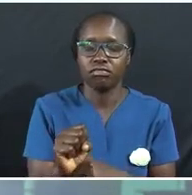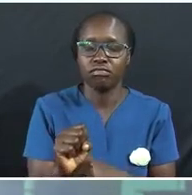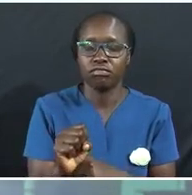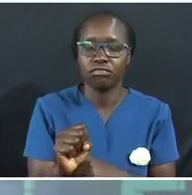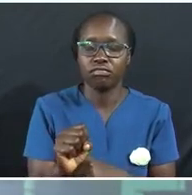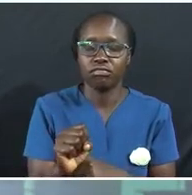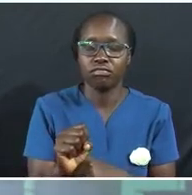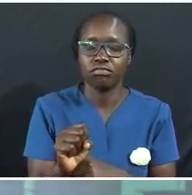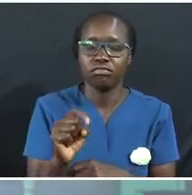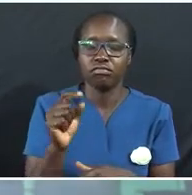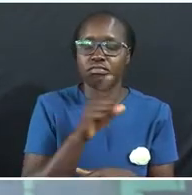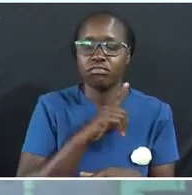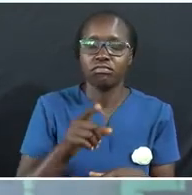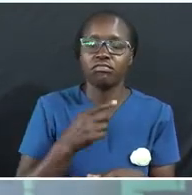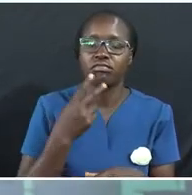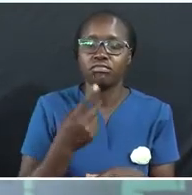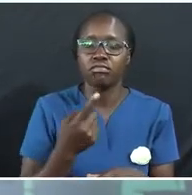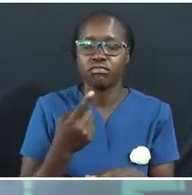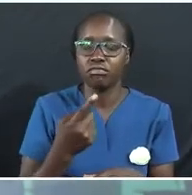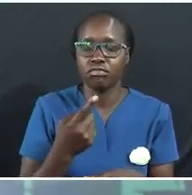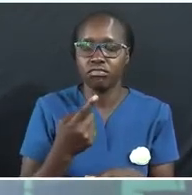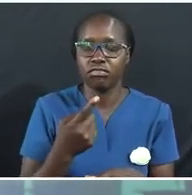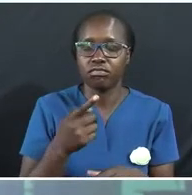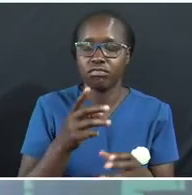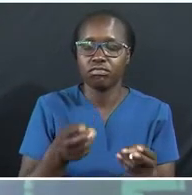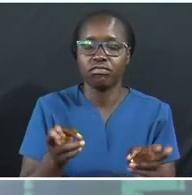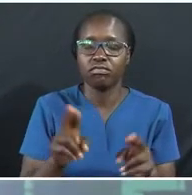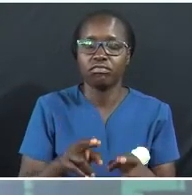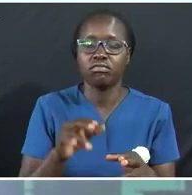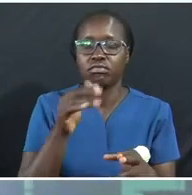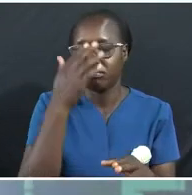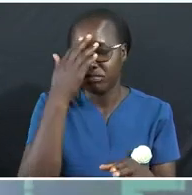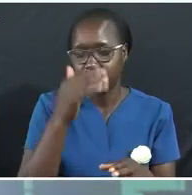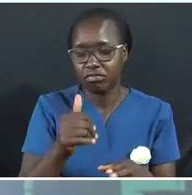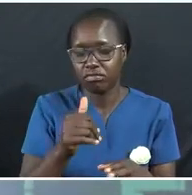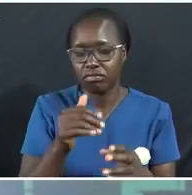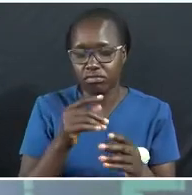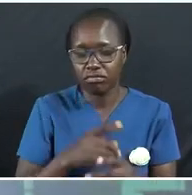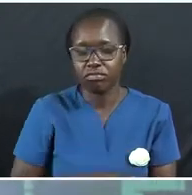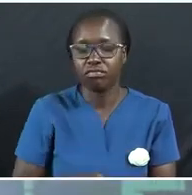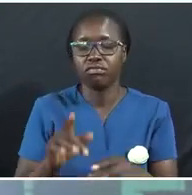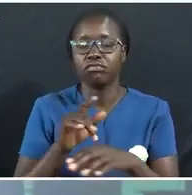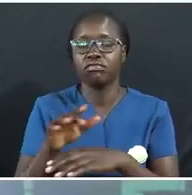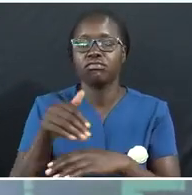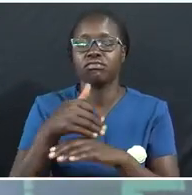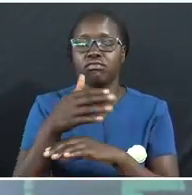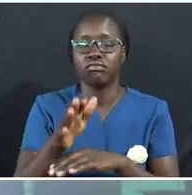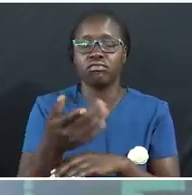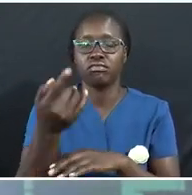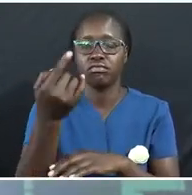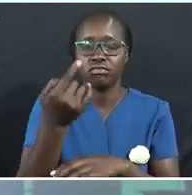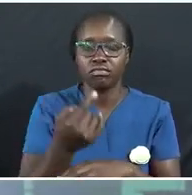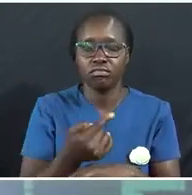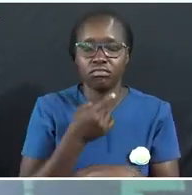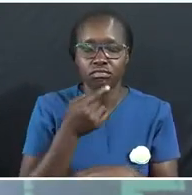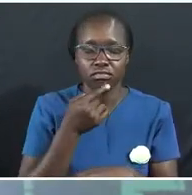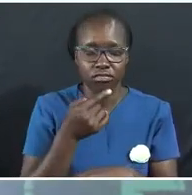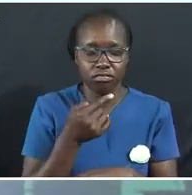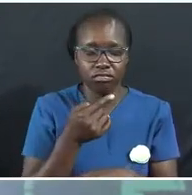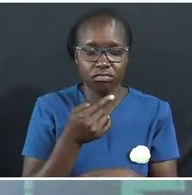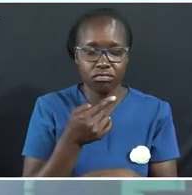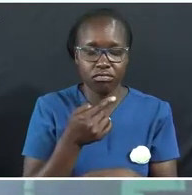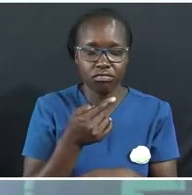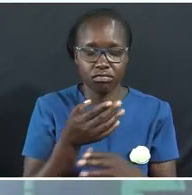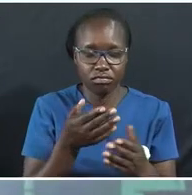2025, we may see that miracle happen, because the disciples and the apostles went out and they came and said,